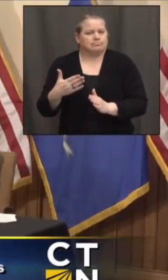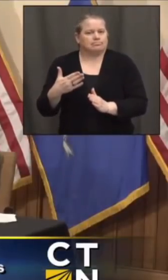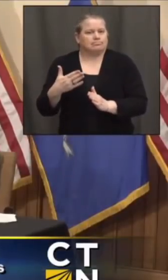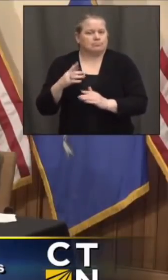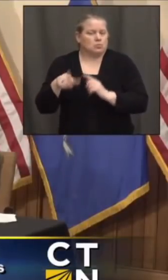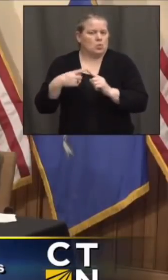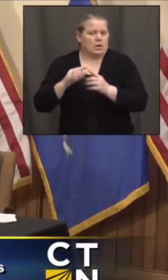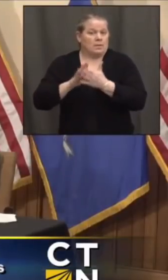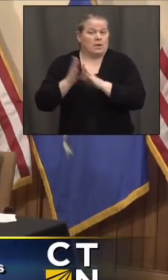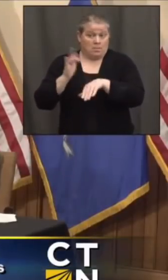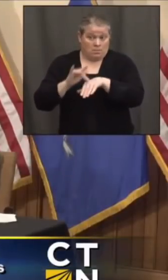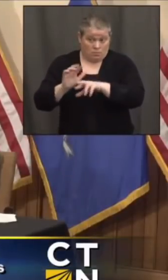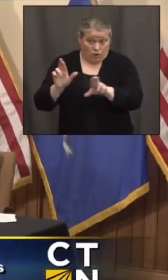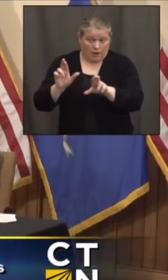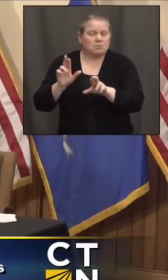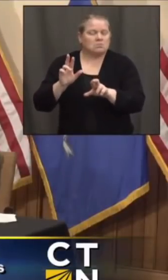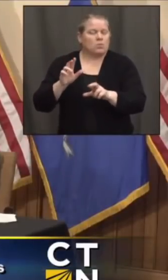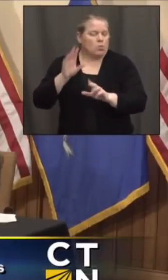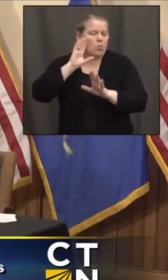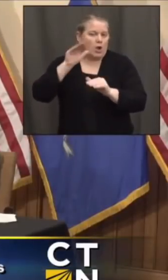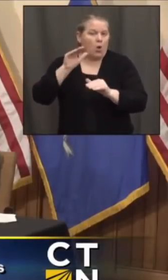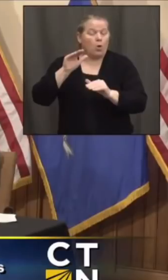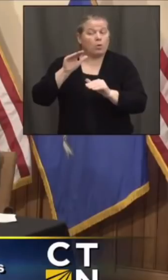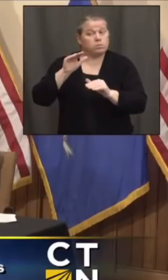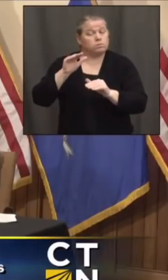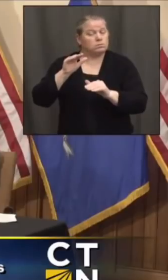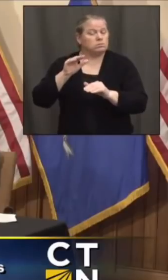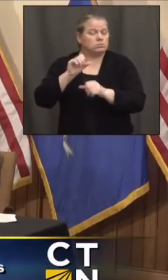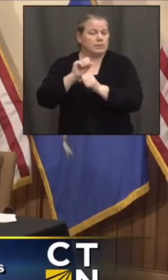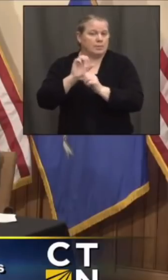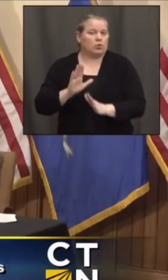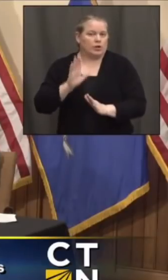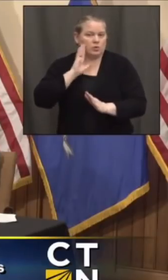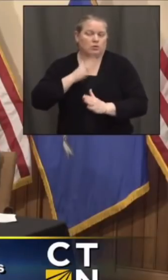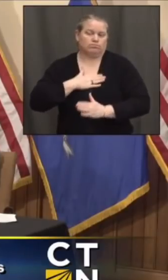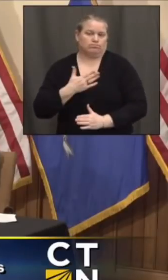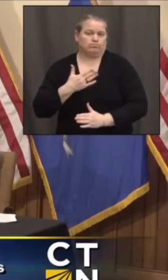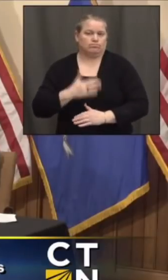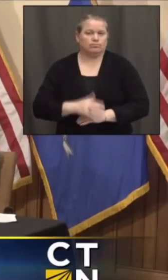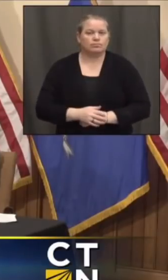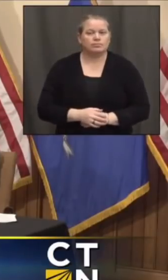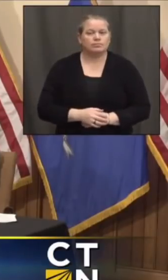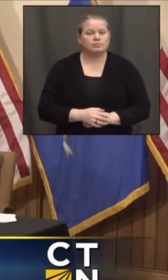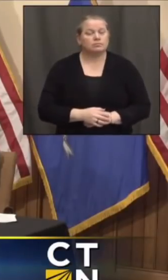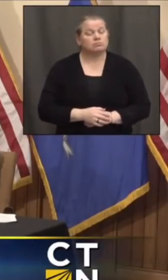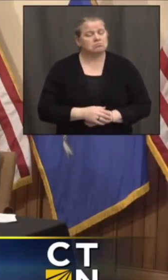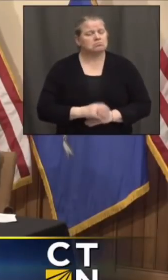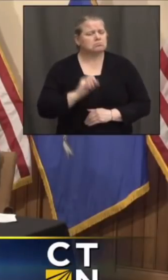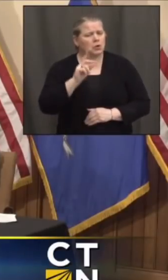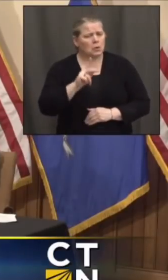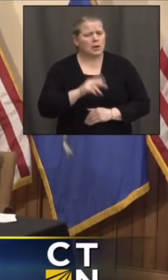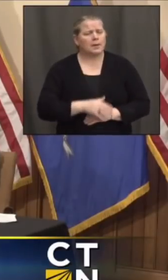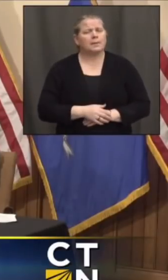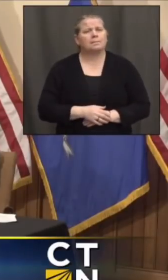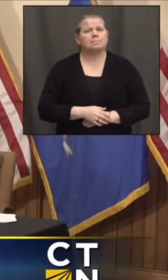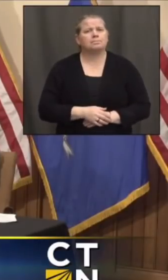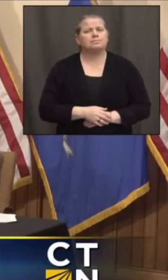Okay. And what's the role of the mobile clinics going to be in reaching